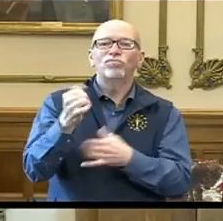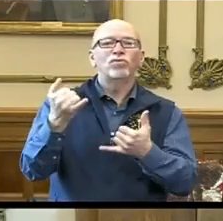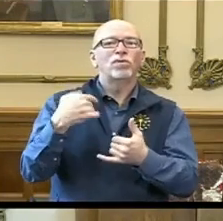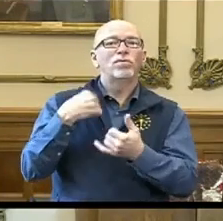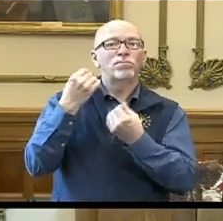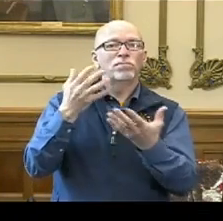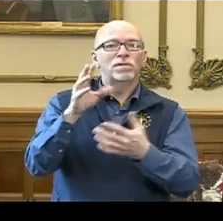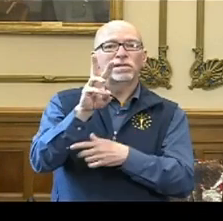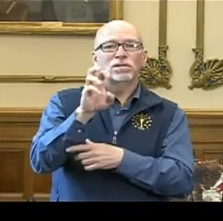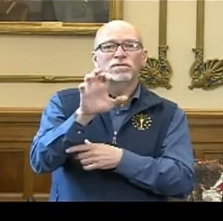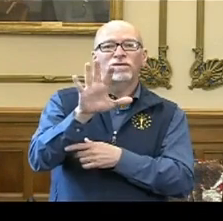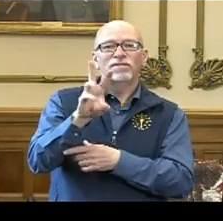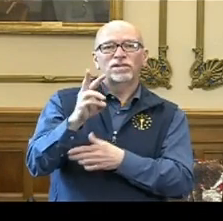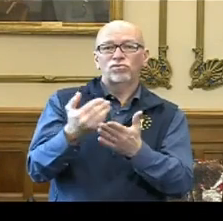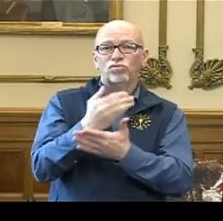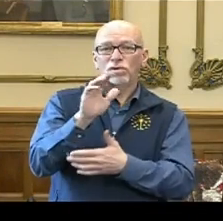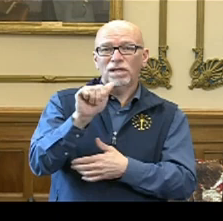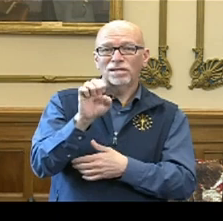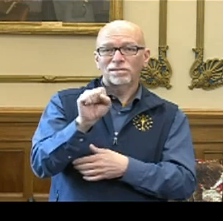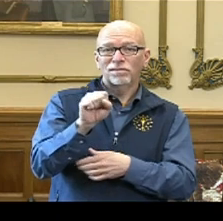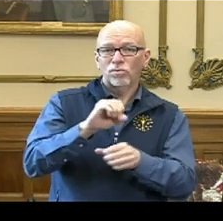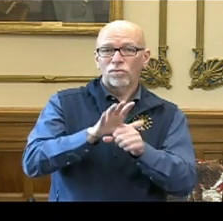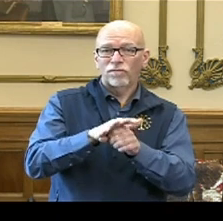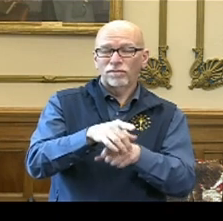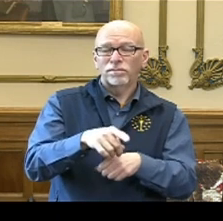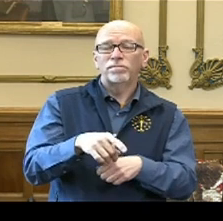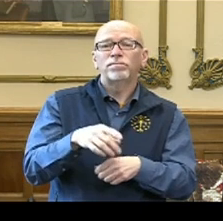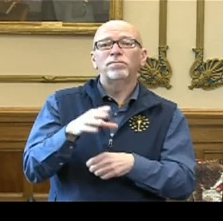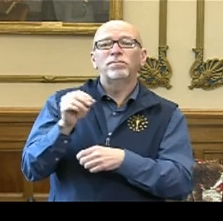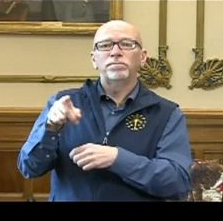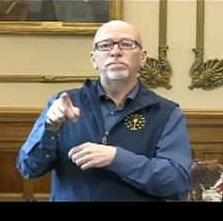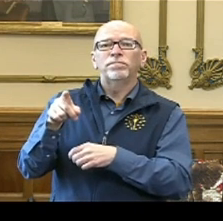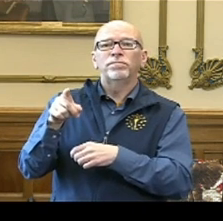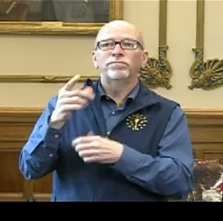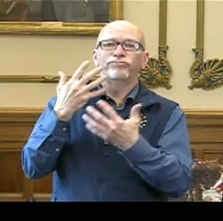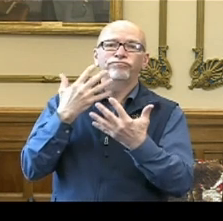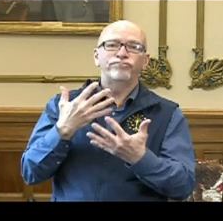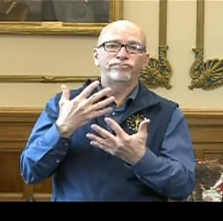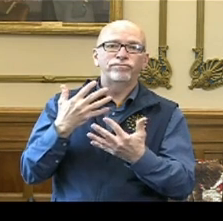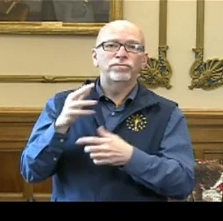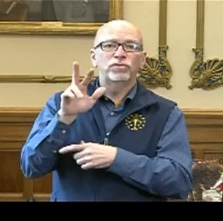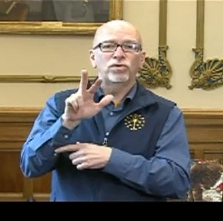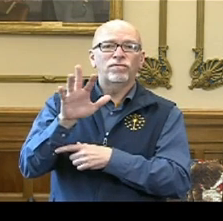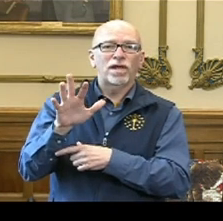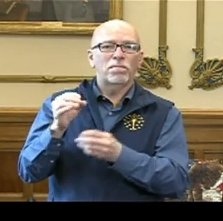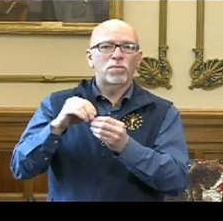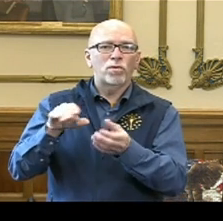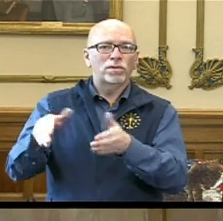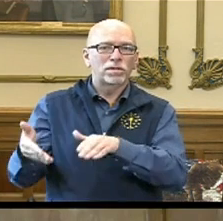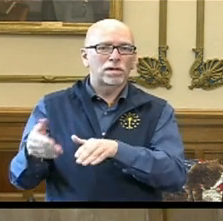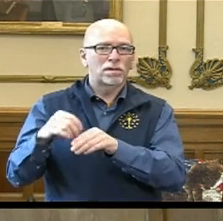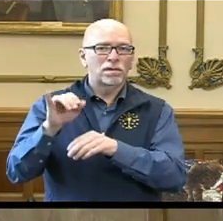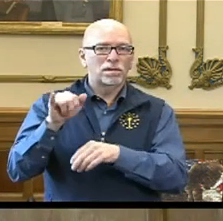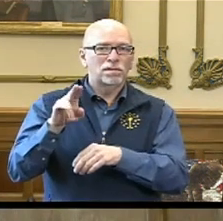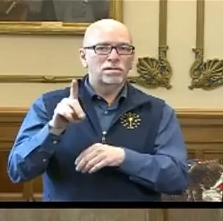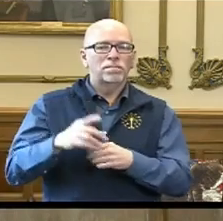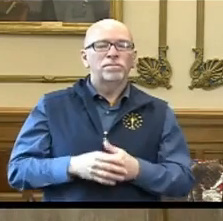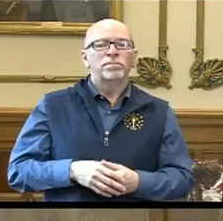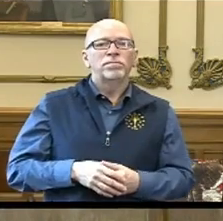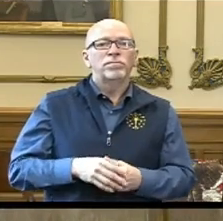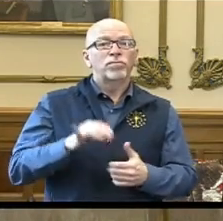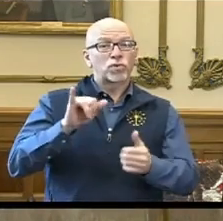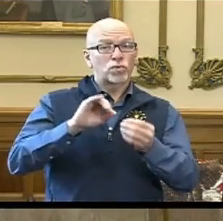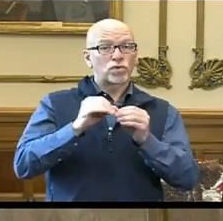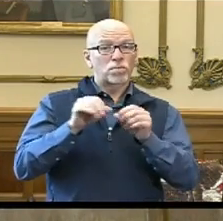reported 656 new cases of COVID-19 and unfortunately an additional 35 deaths here in Indiana. These